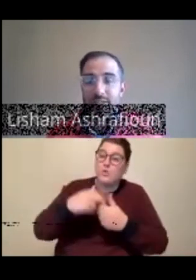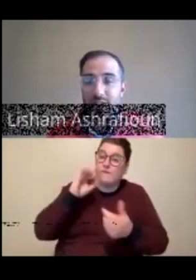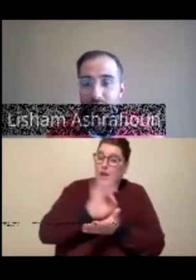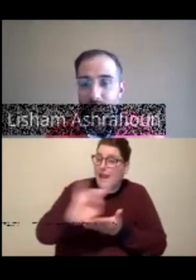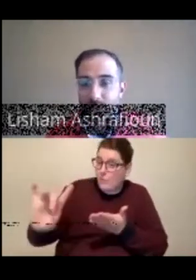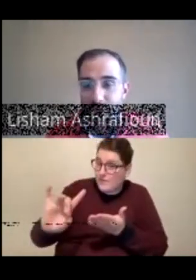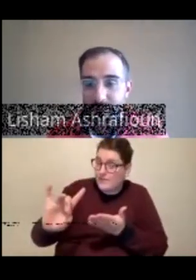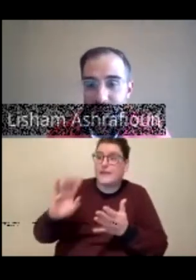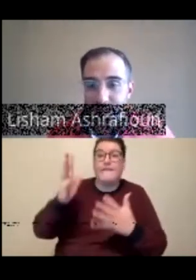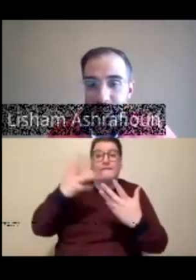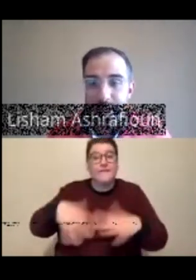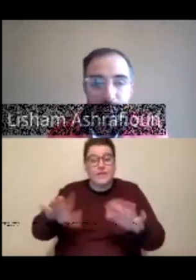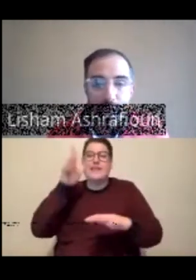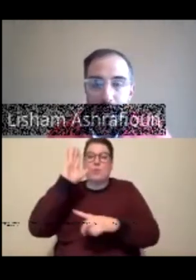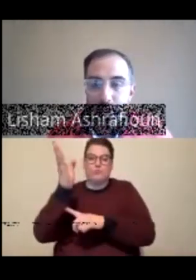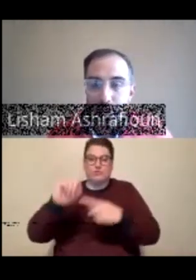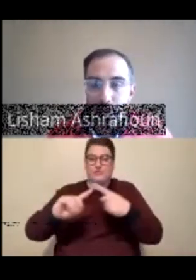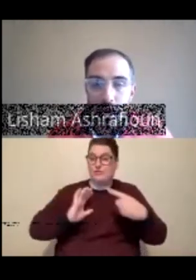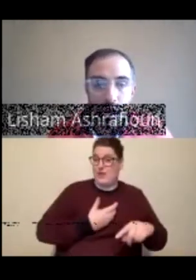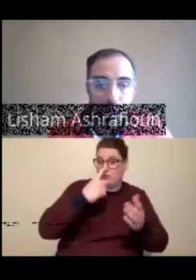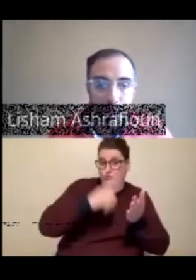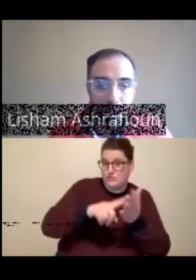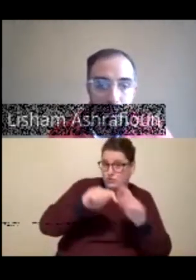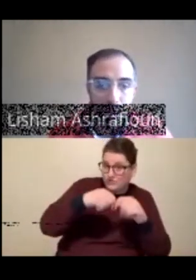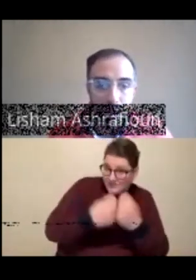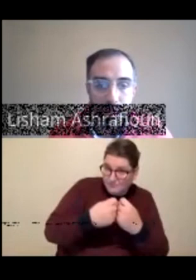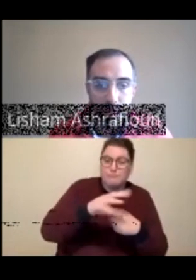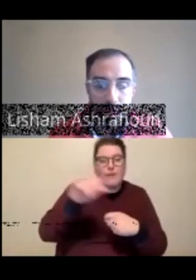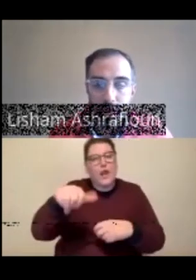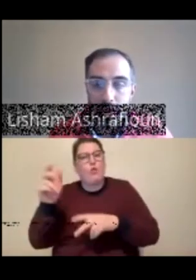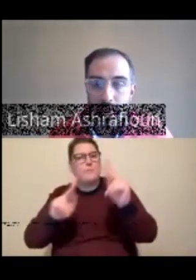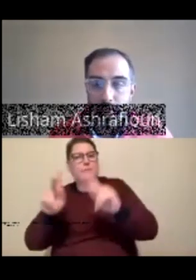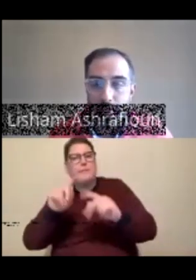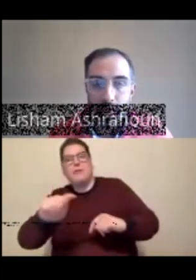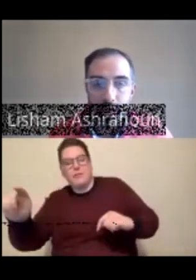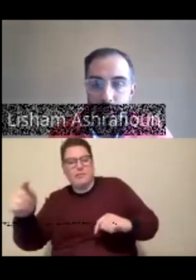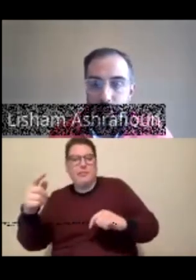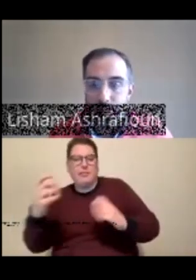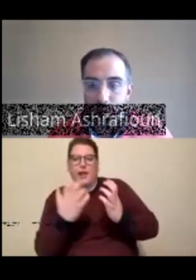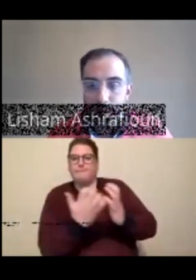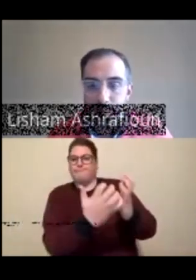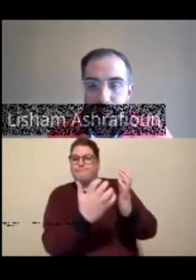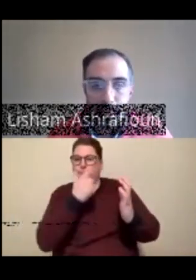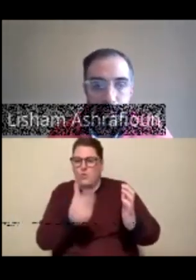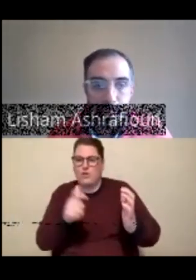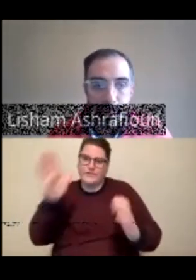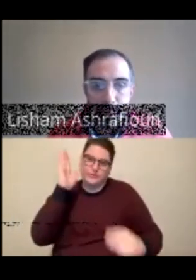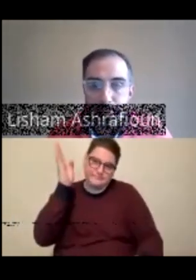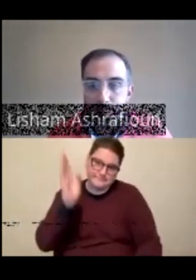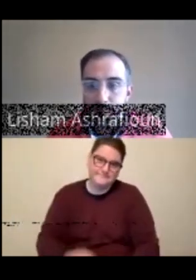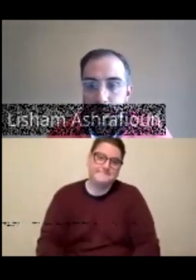with a presentation to our research team and to other people in the internship program.